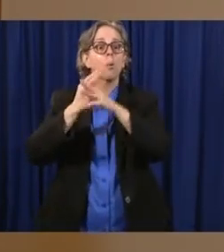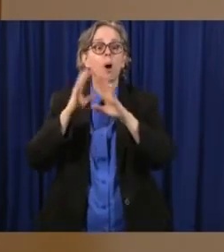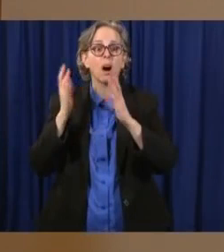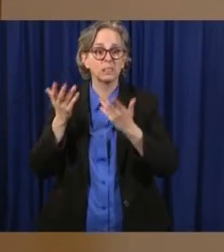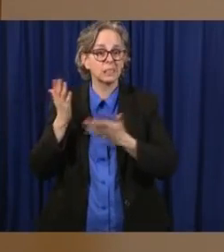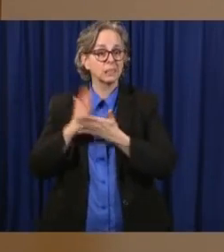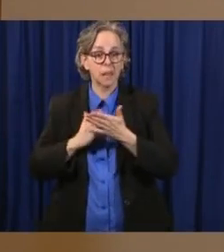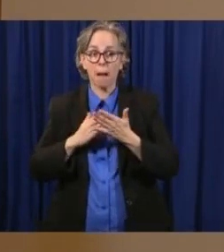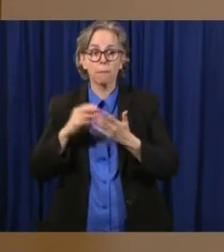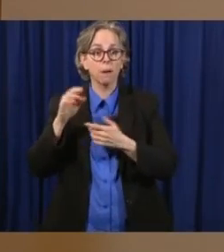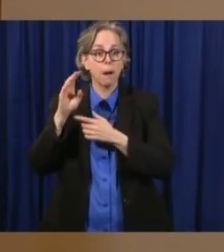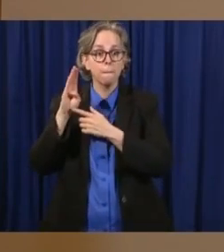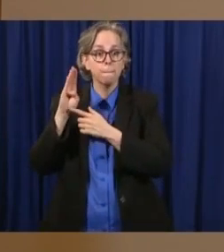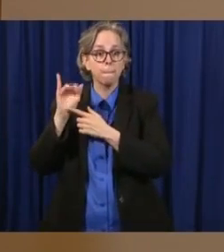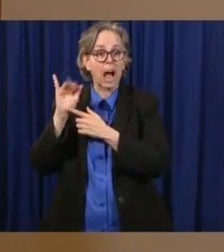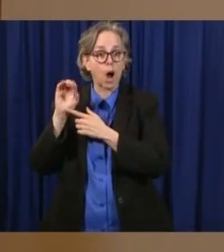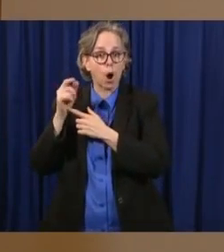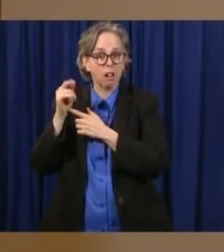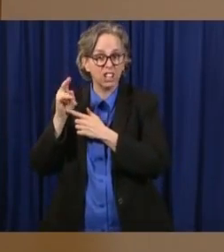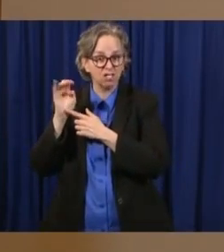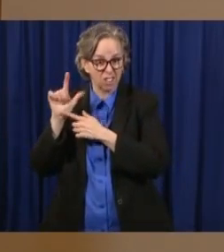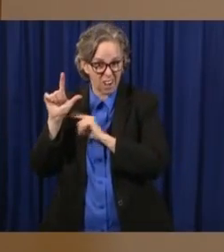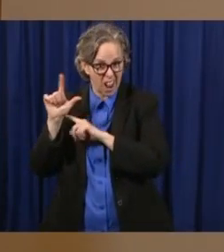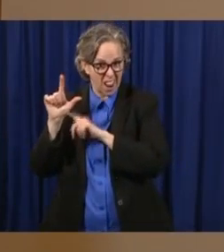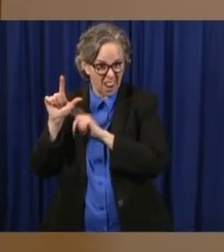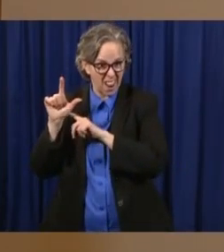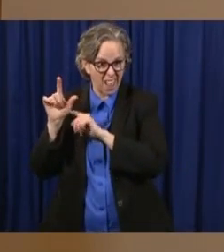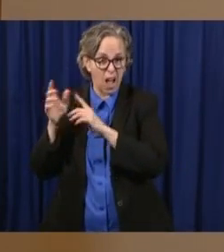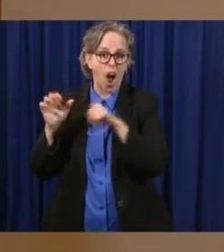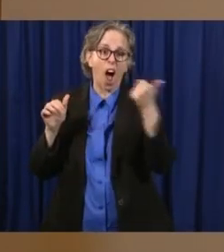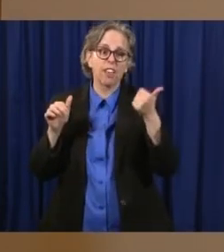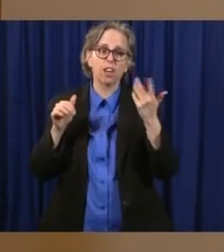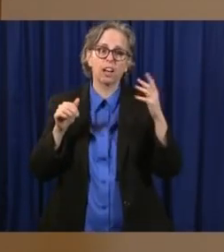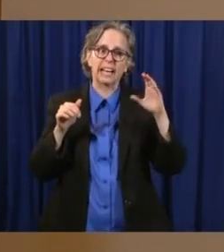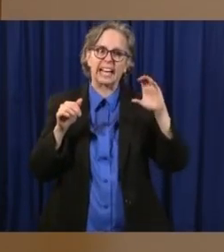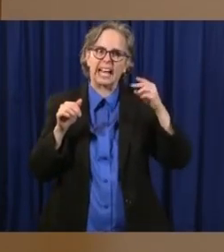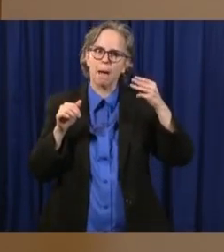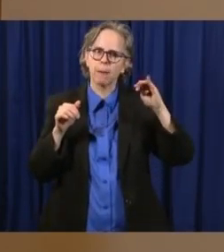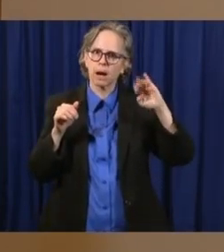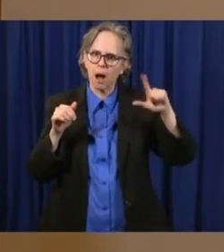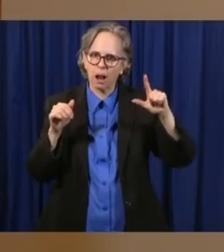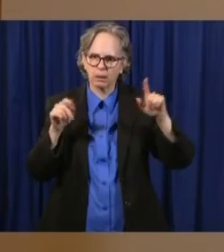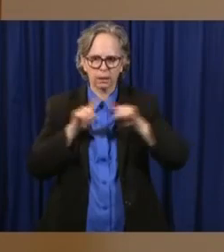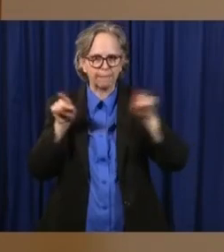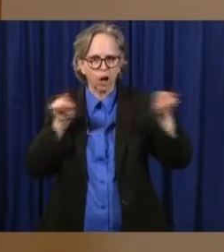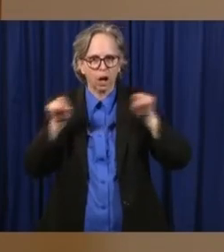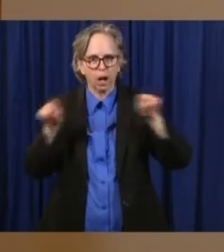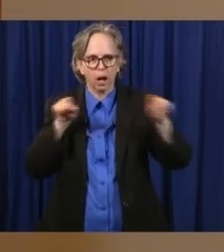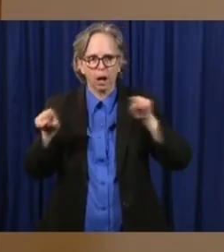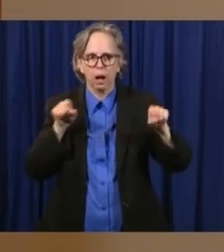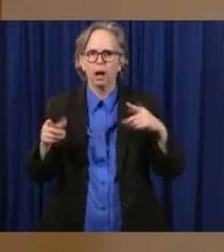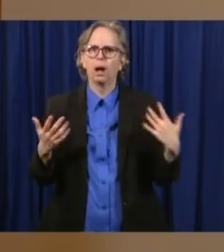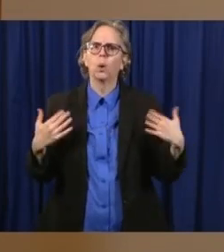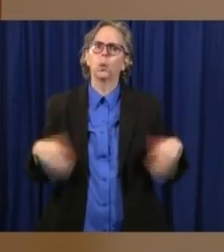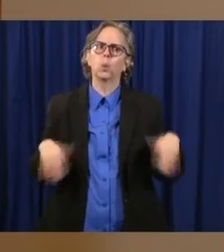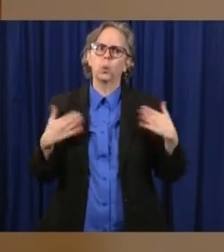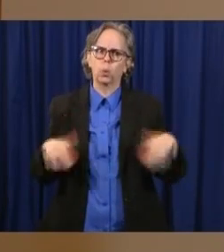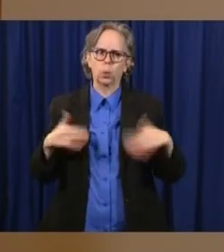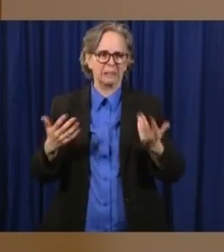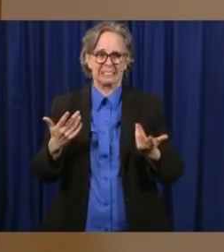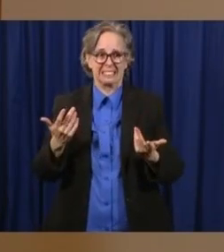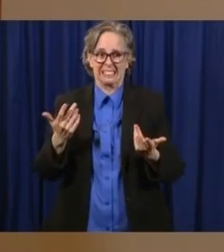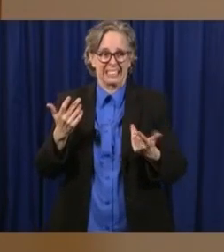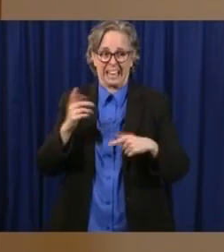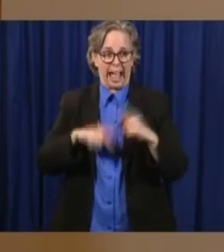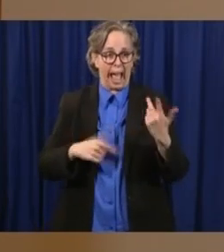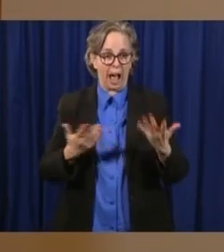biological in nature, and some of them are chemical in nature. They are not things that I can mix up in a lab or knock